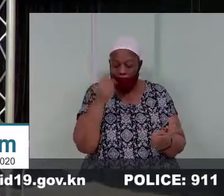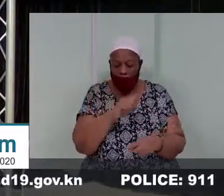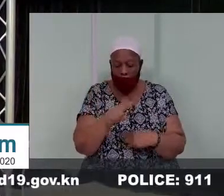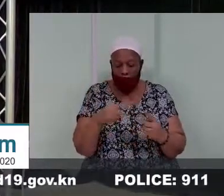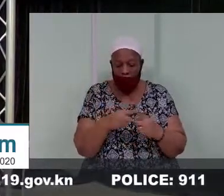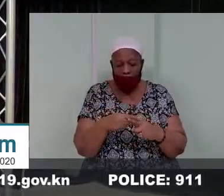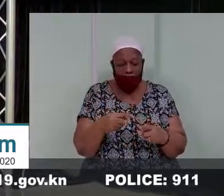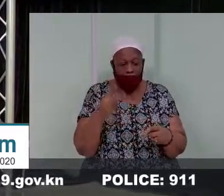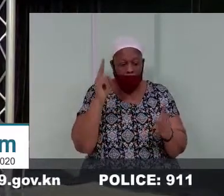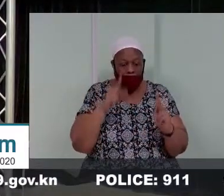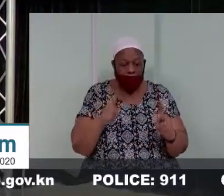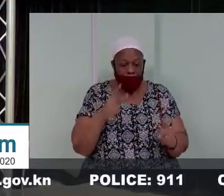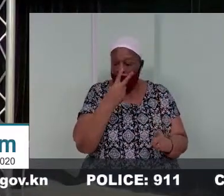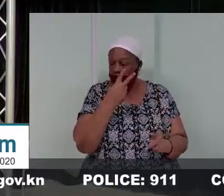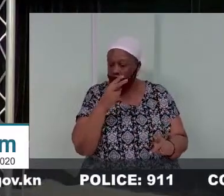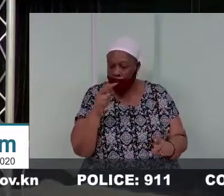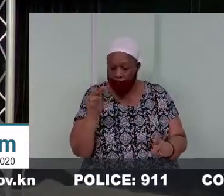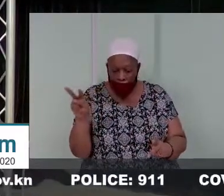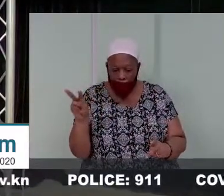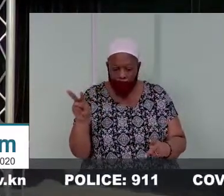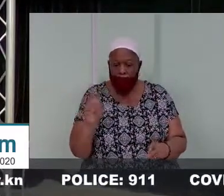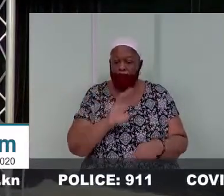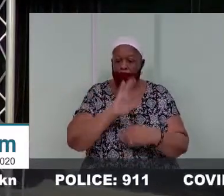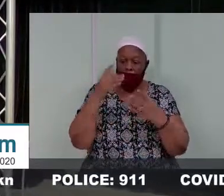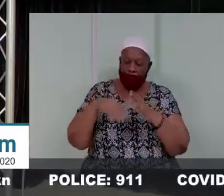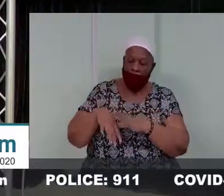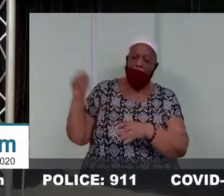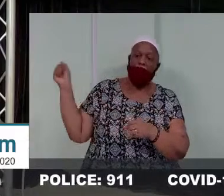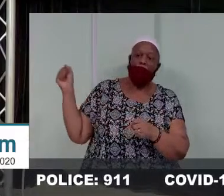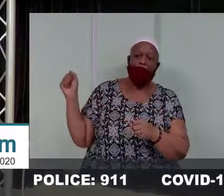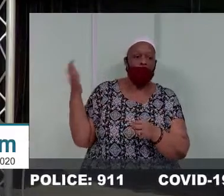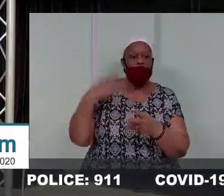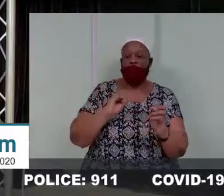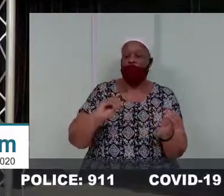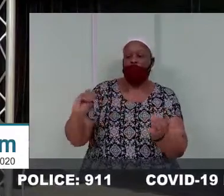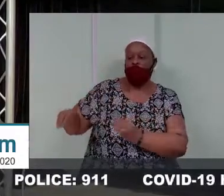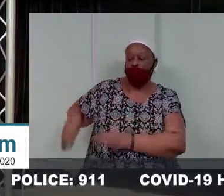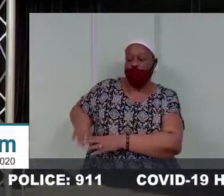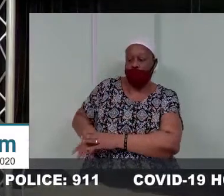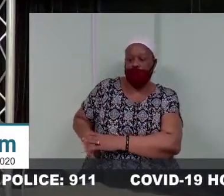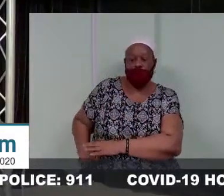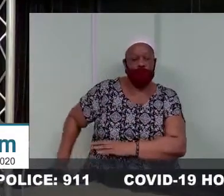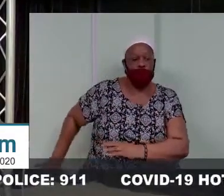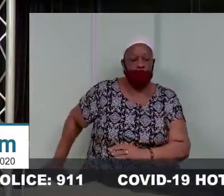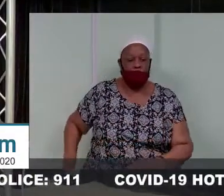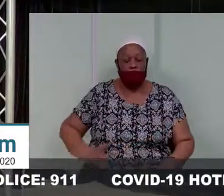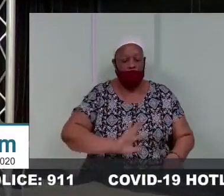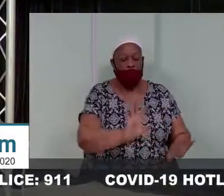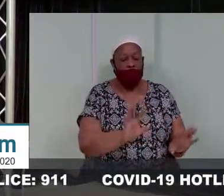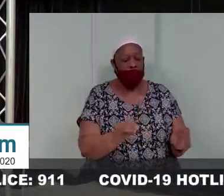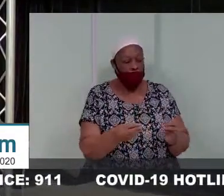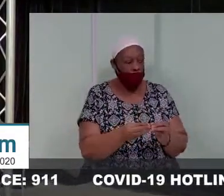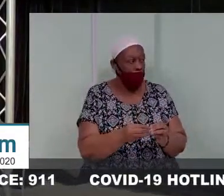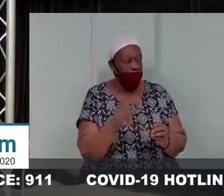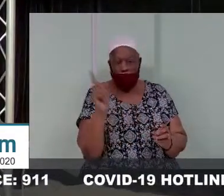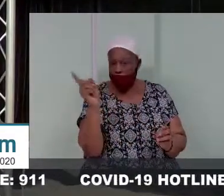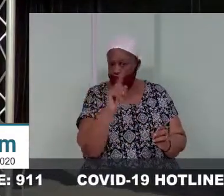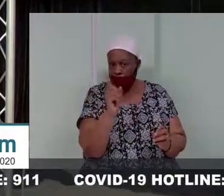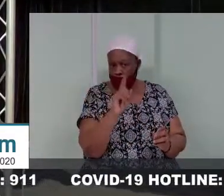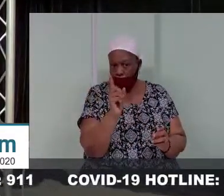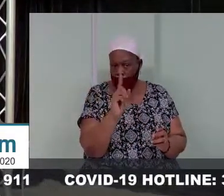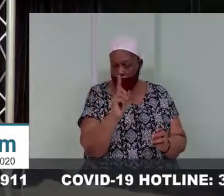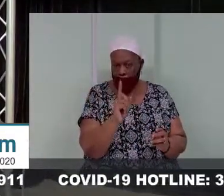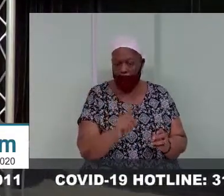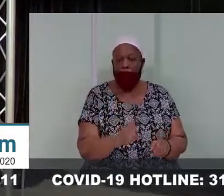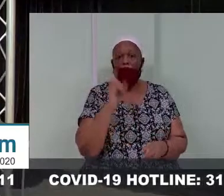continue to abide by the stipulated guidelines and protocols laid out in the COVID-19